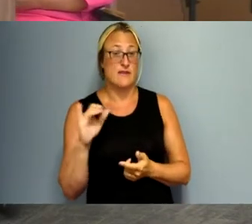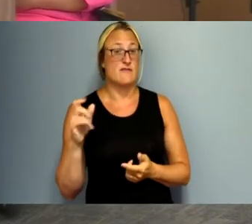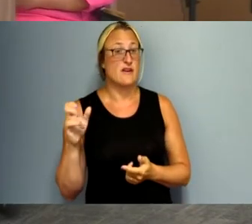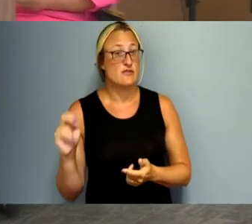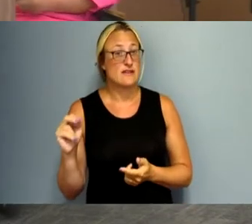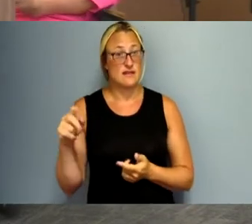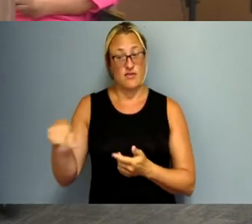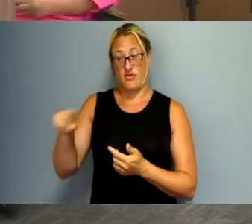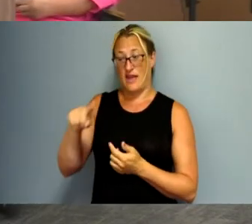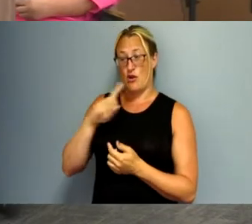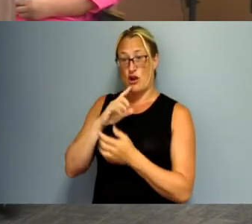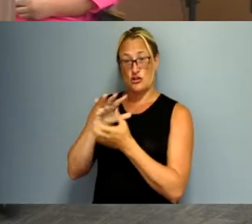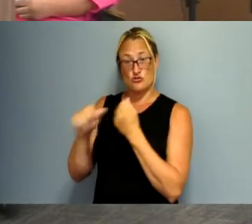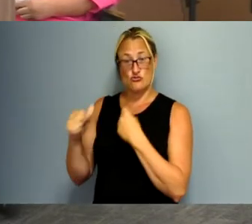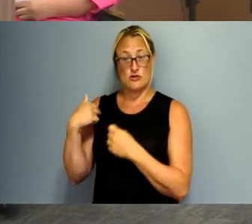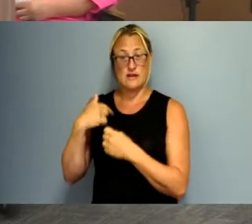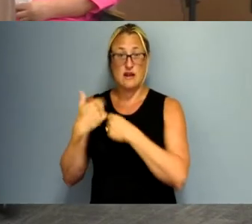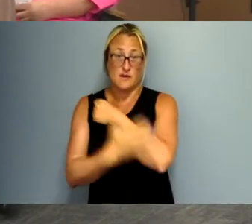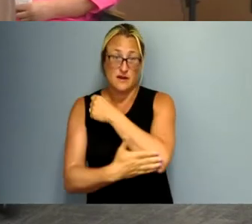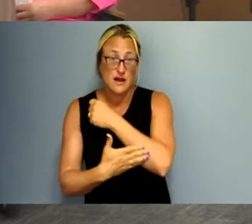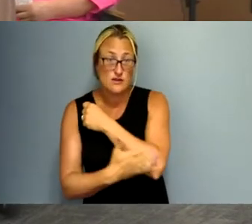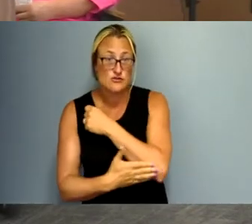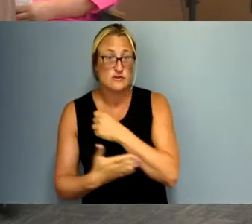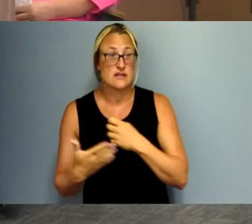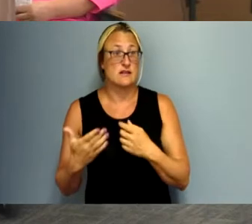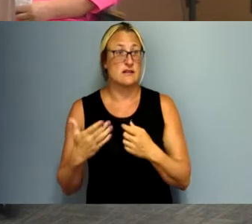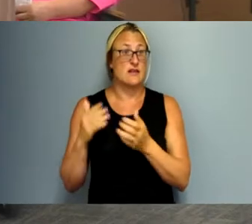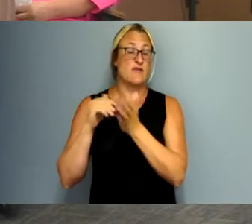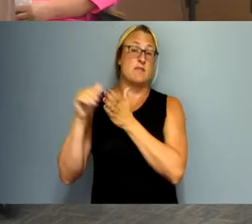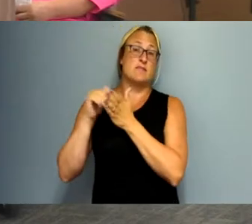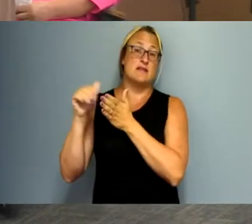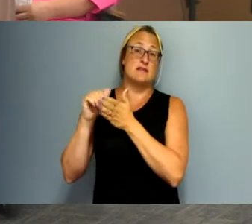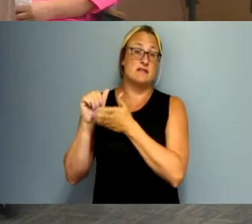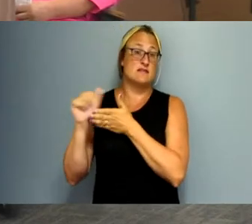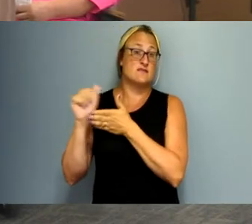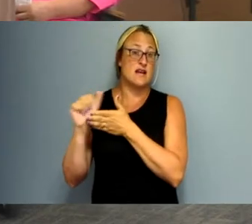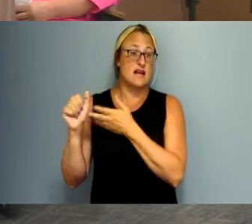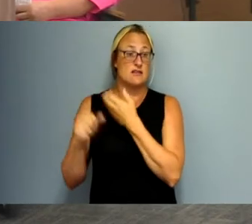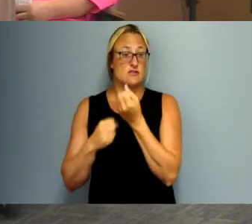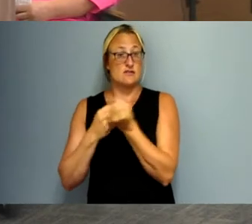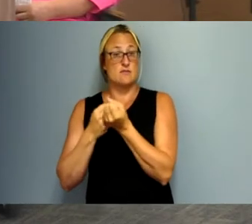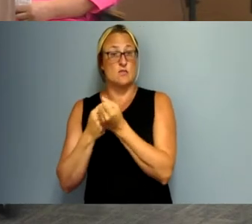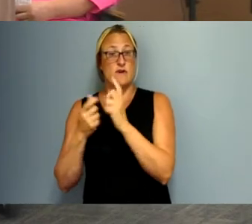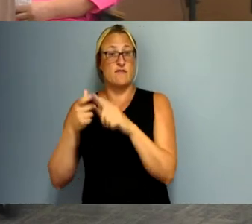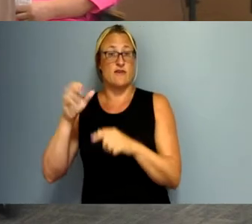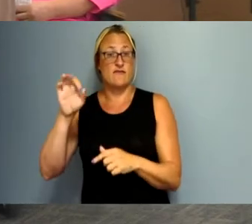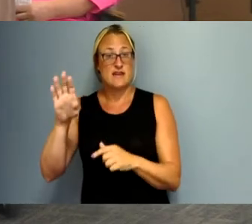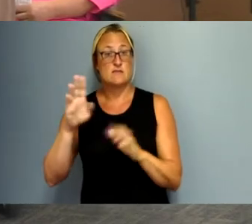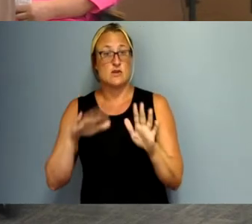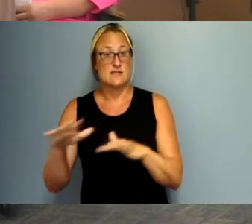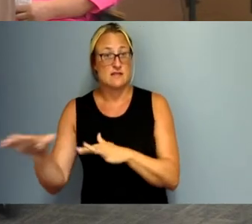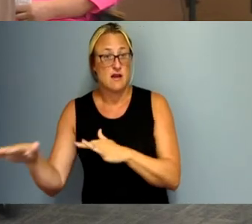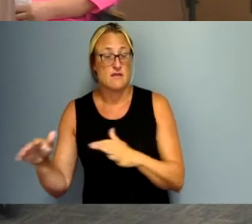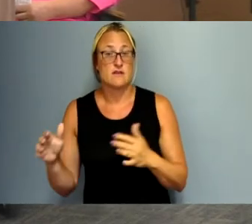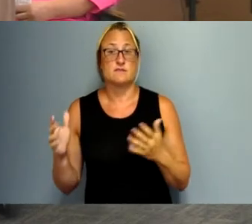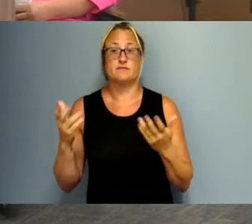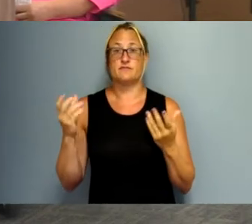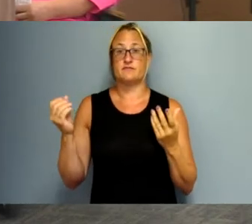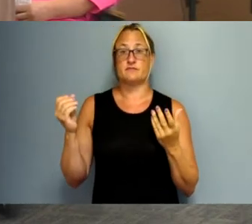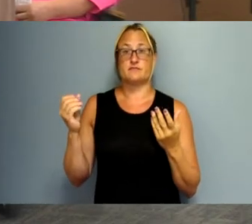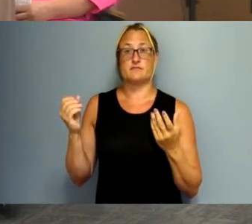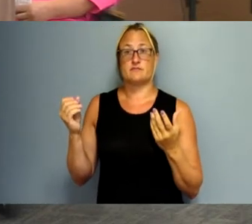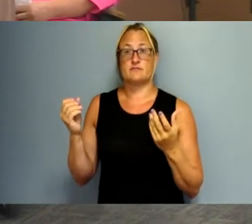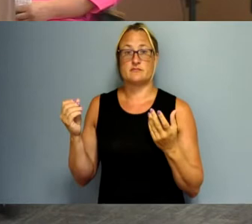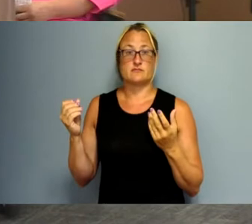are destroying our country. They get millions of dollars in support from Facebook and stuff. And it's